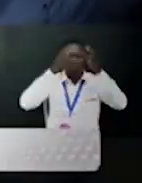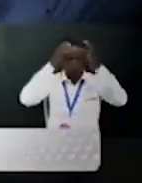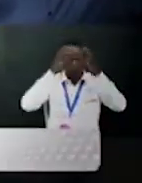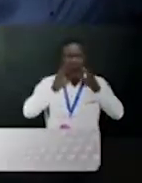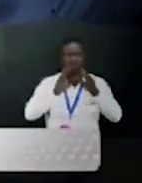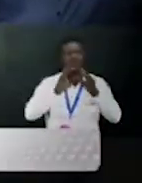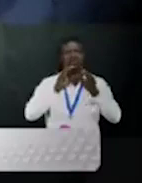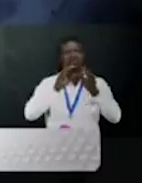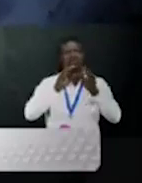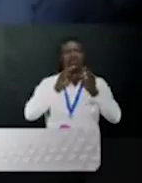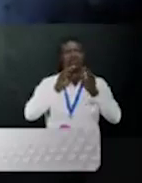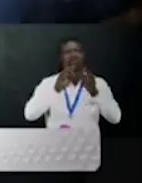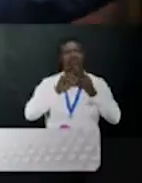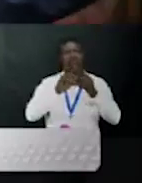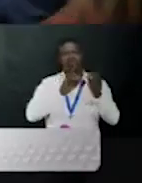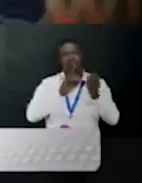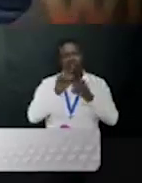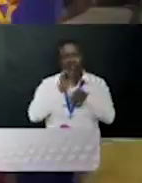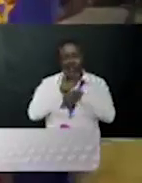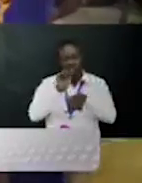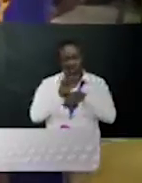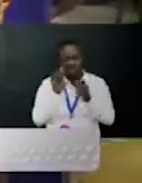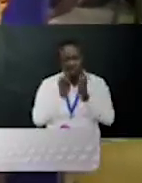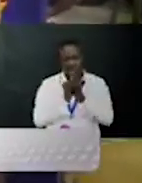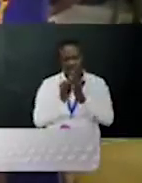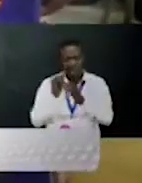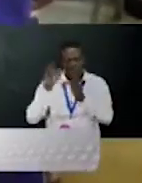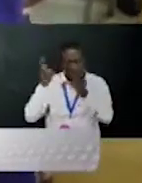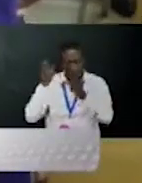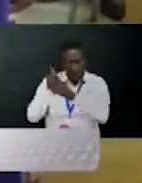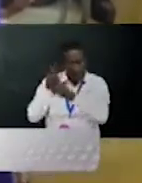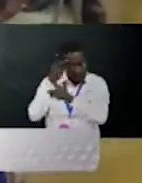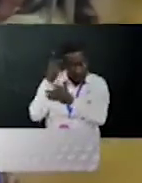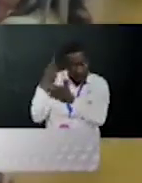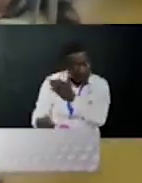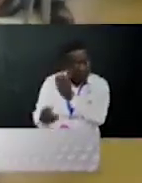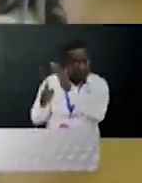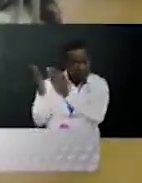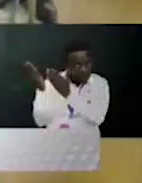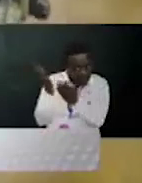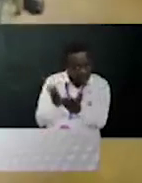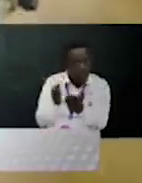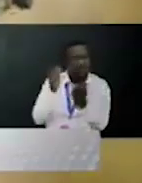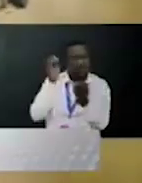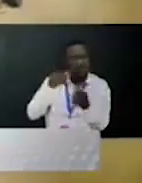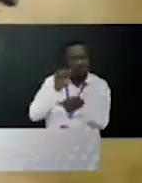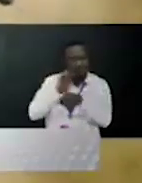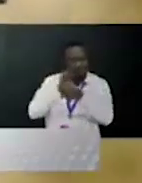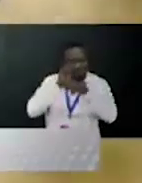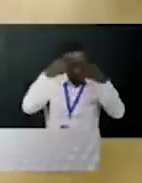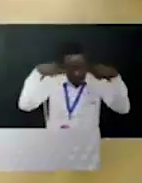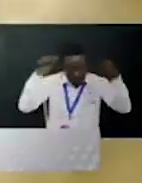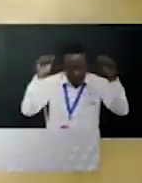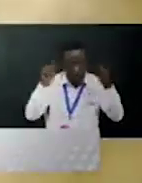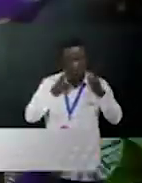the work and the purpose for which he has brought it. No mashatara baba bata. Yende la la la bo